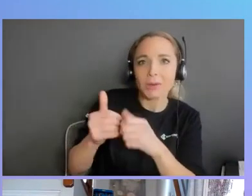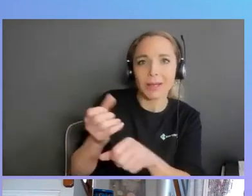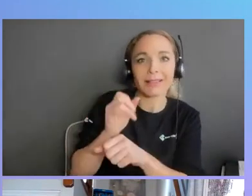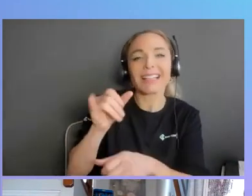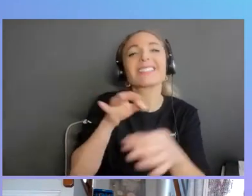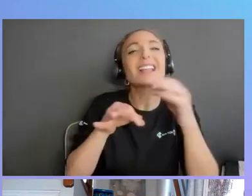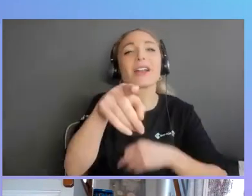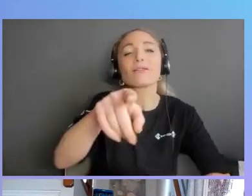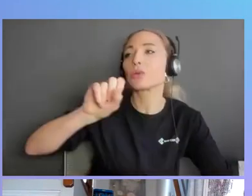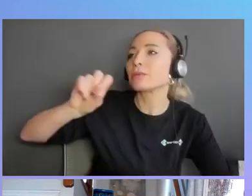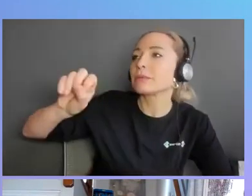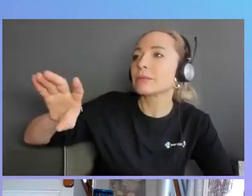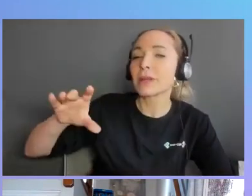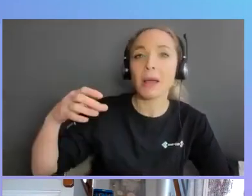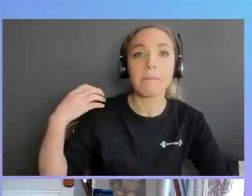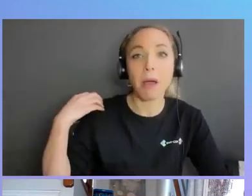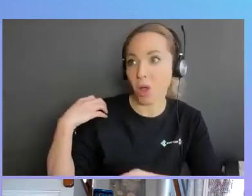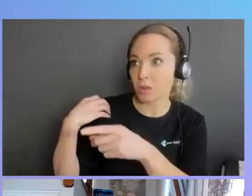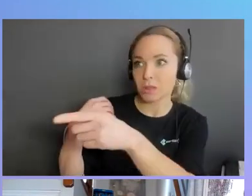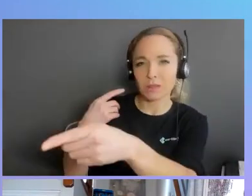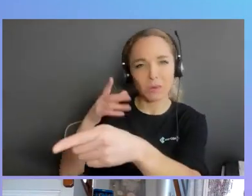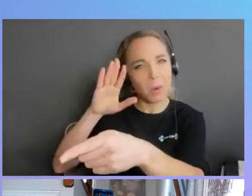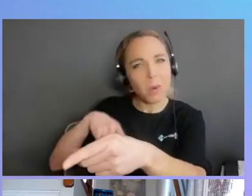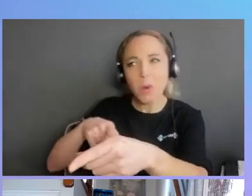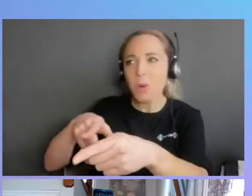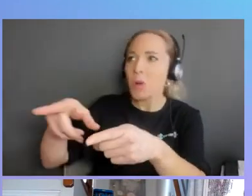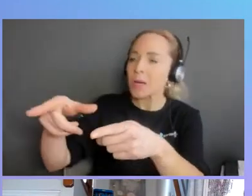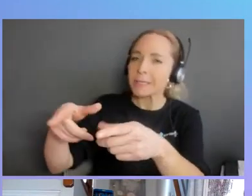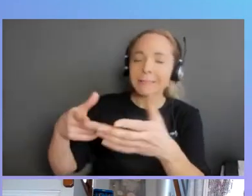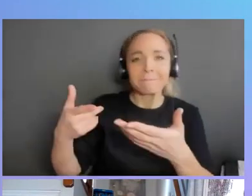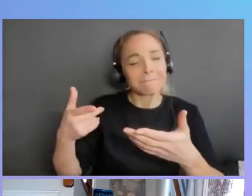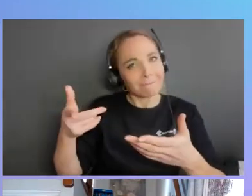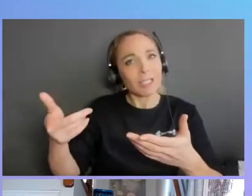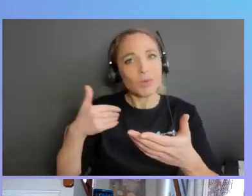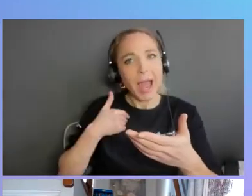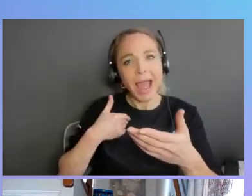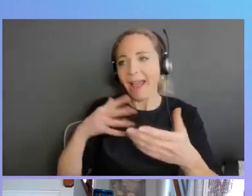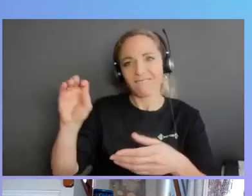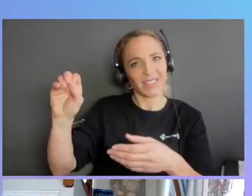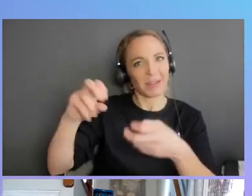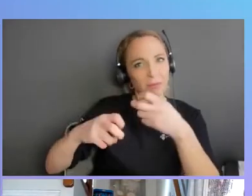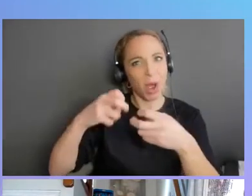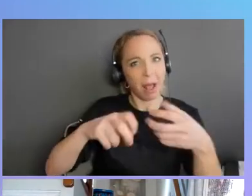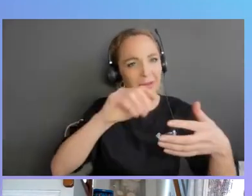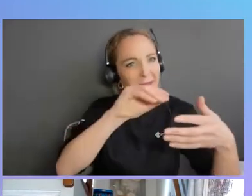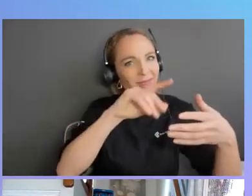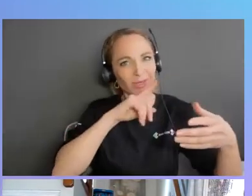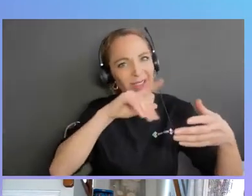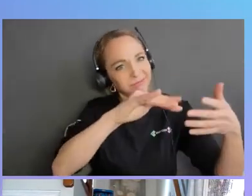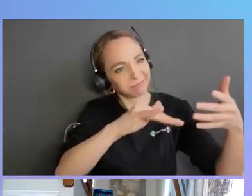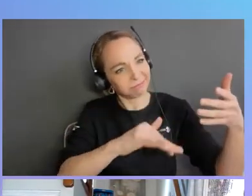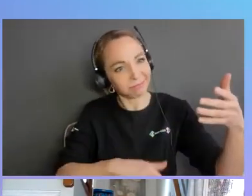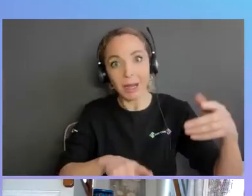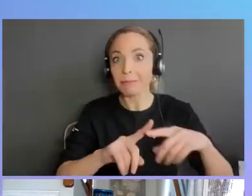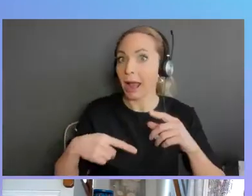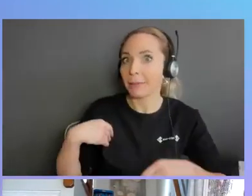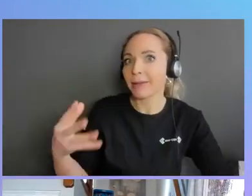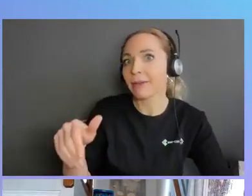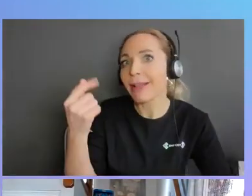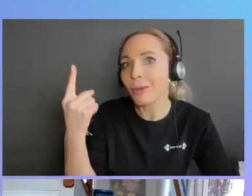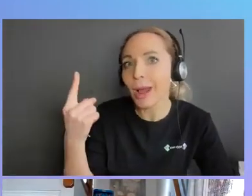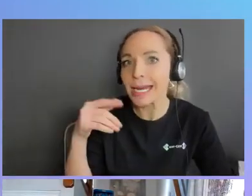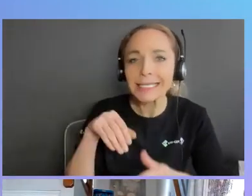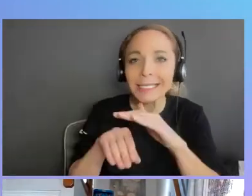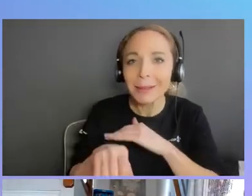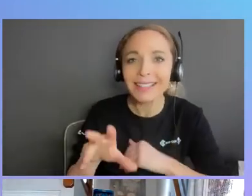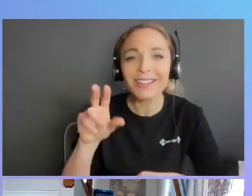Here's the 51st problem. You haven't dealt with accessibility. It's like, no, let me tell you how accessibility is actually going to get you that thing that you've been looking for all along. Now, you have to be